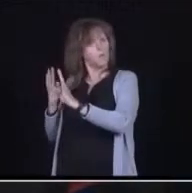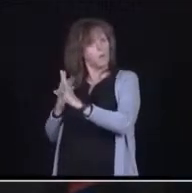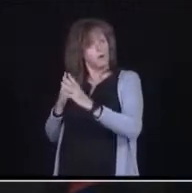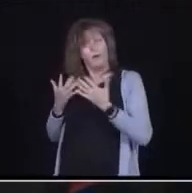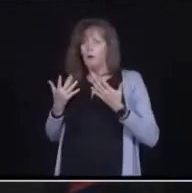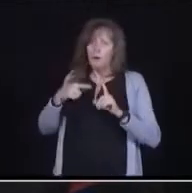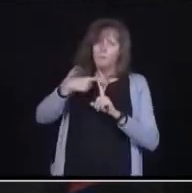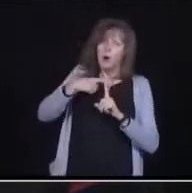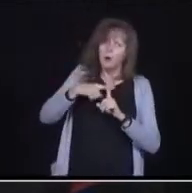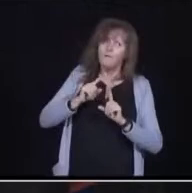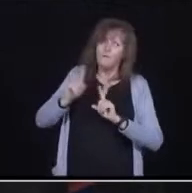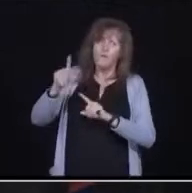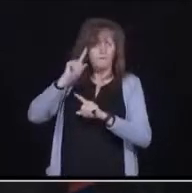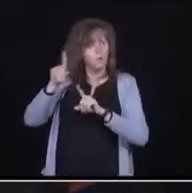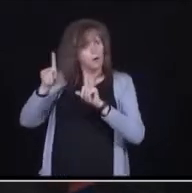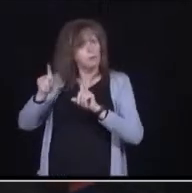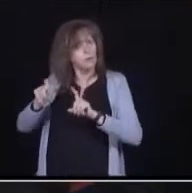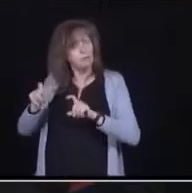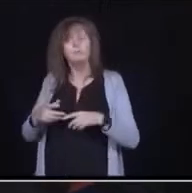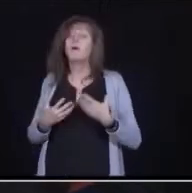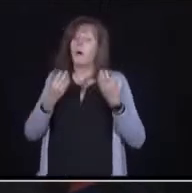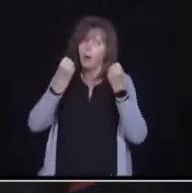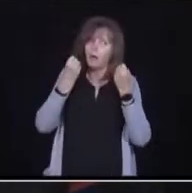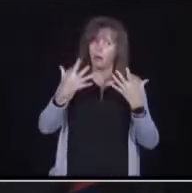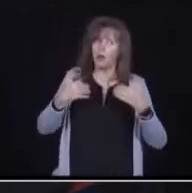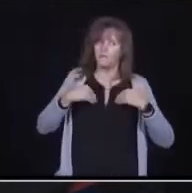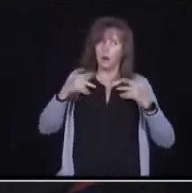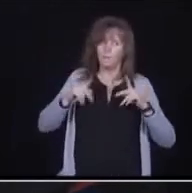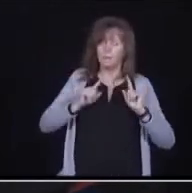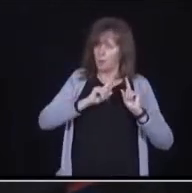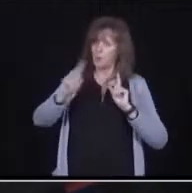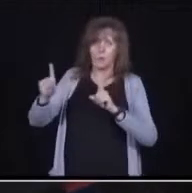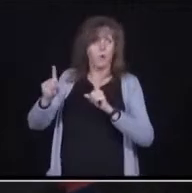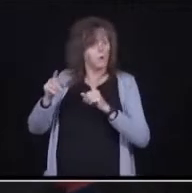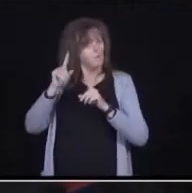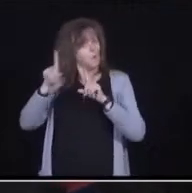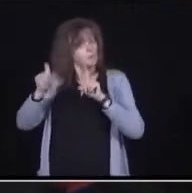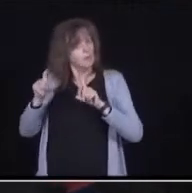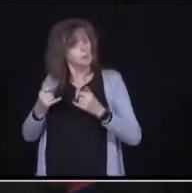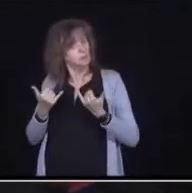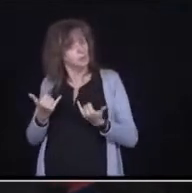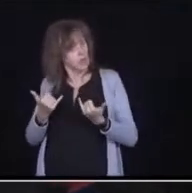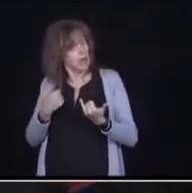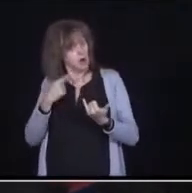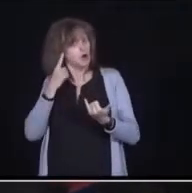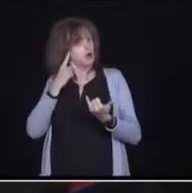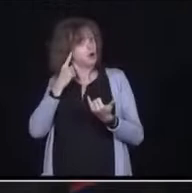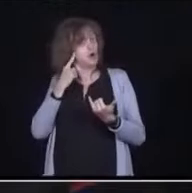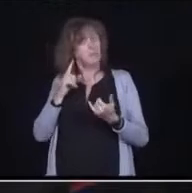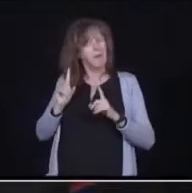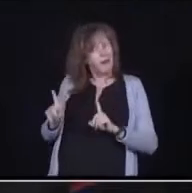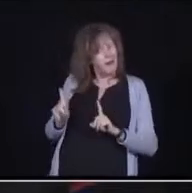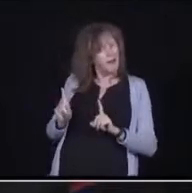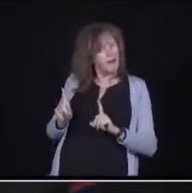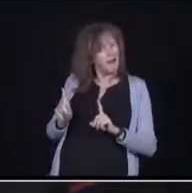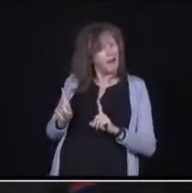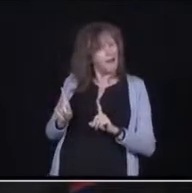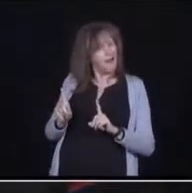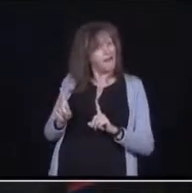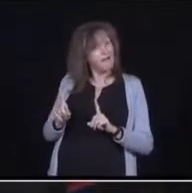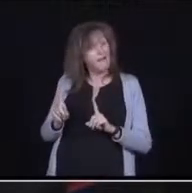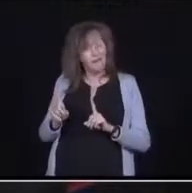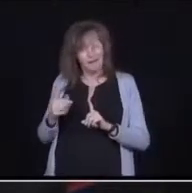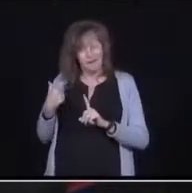saw a lot of young people in that lineup today when I drove by. But in saying that, for the last couple of